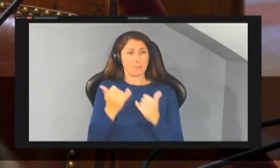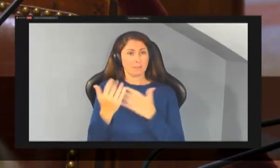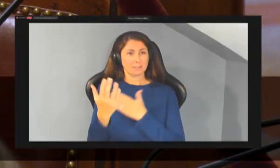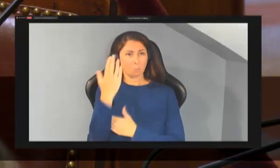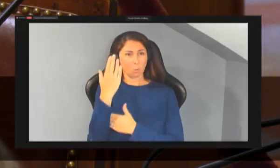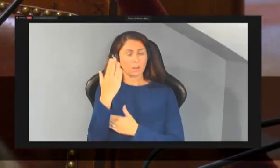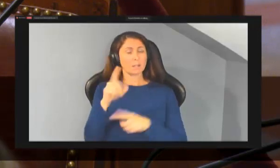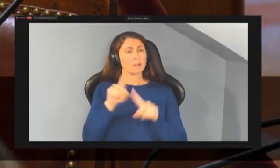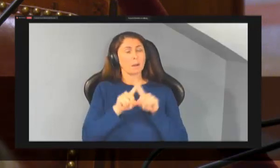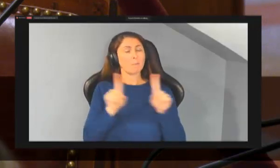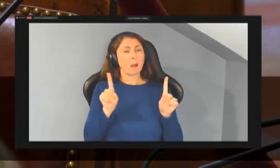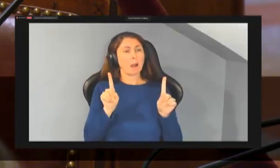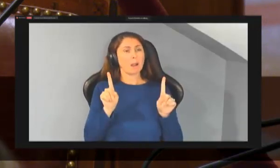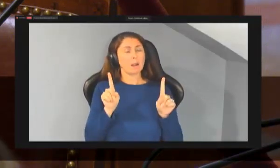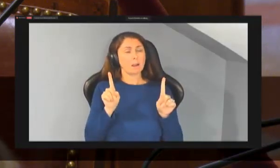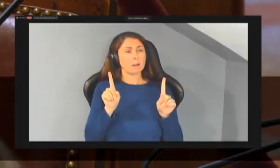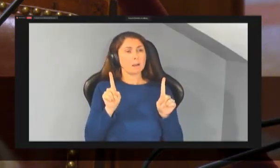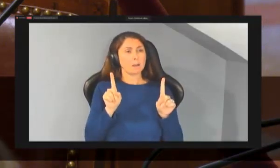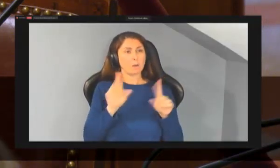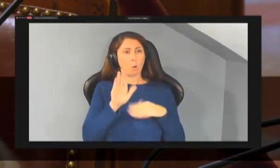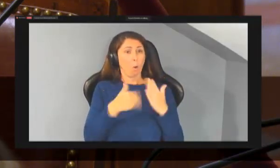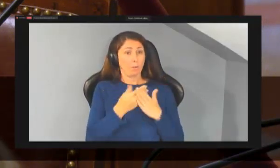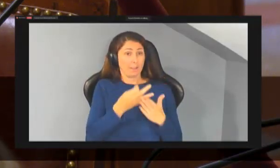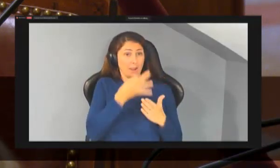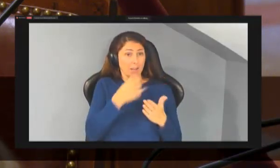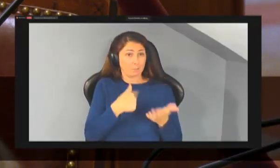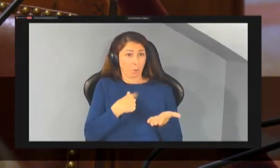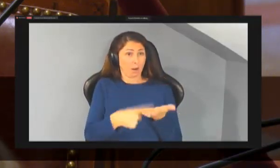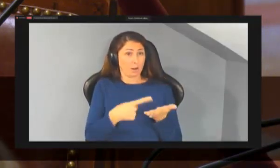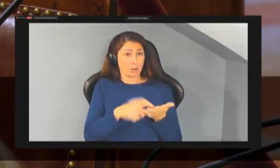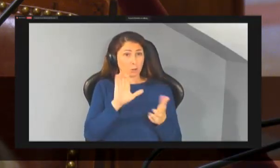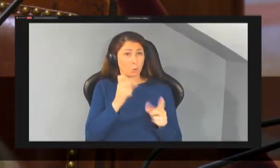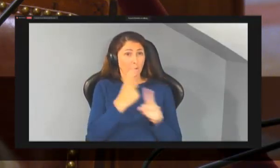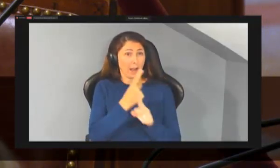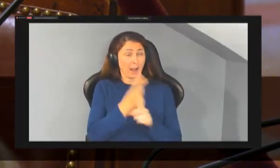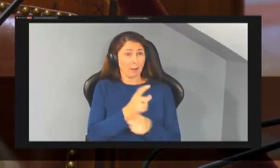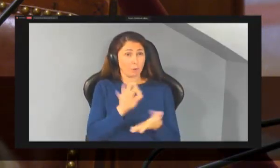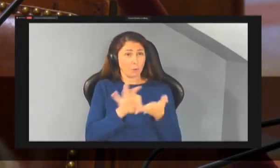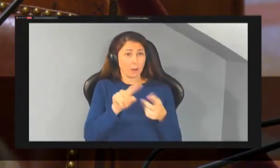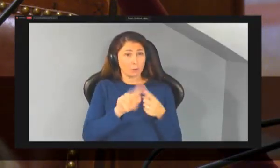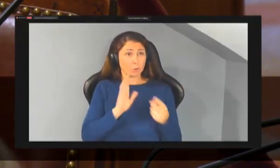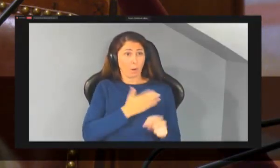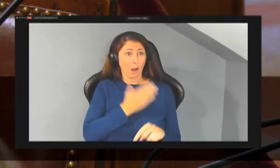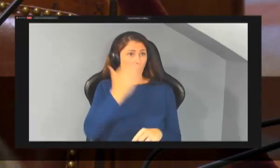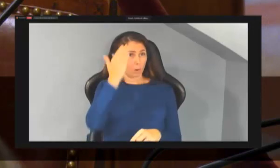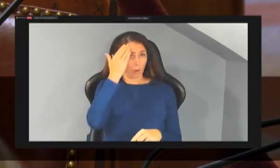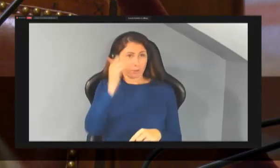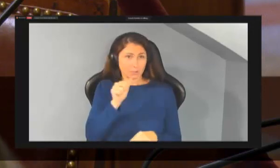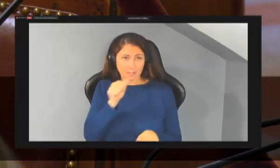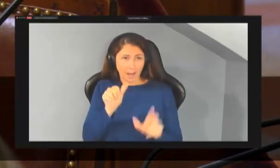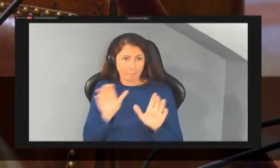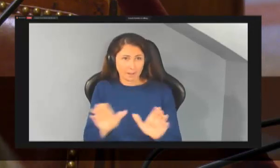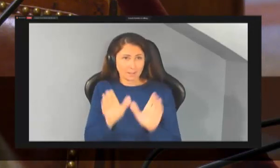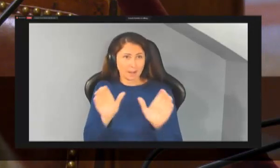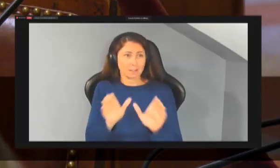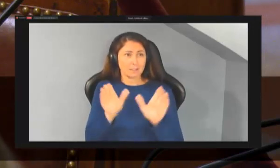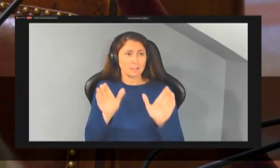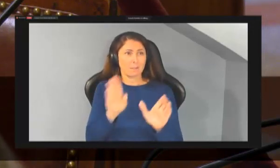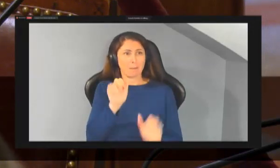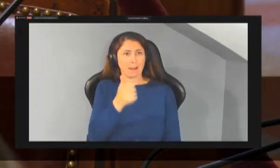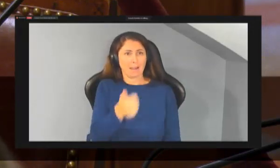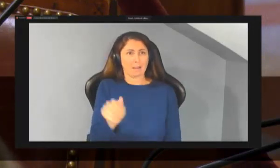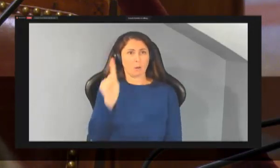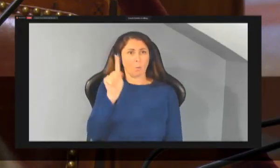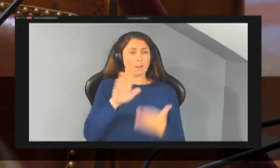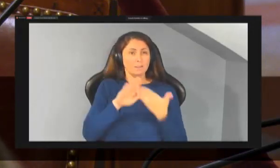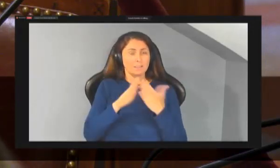But, you know, all the experts I've spoken to, in order to do an accurate count, which to our knowledge has not been conducted by anyone, the city or